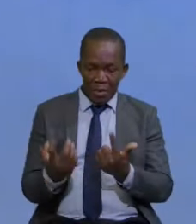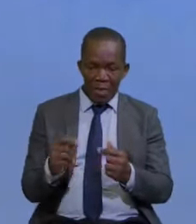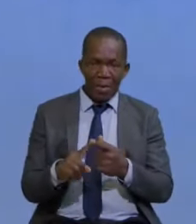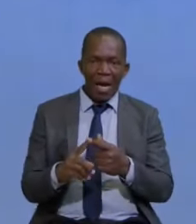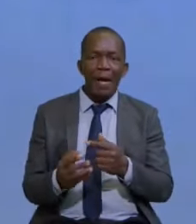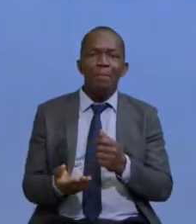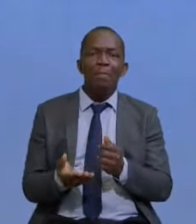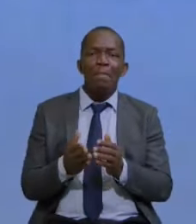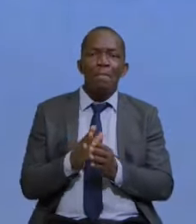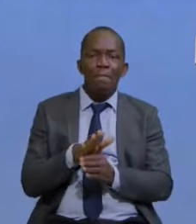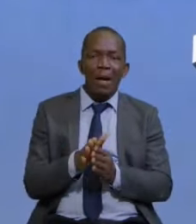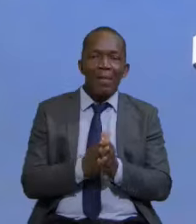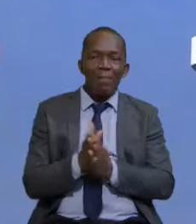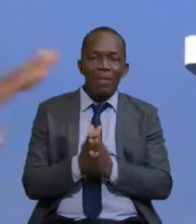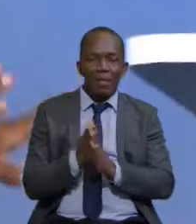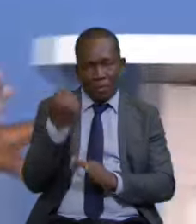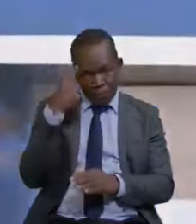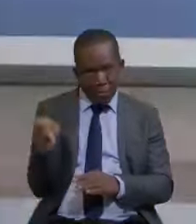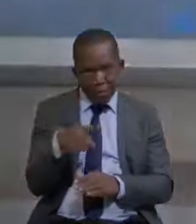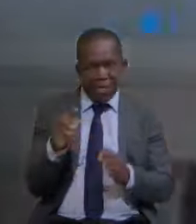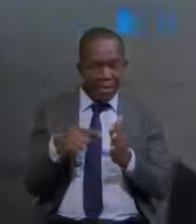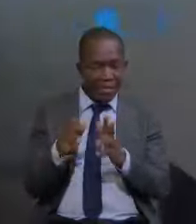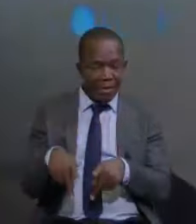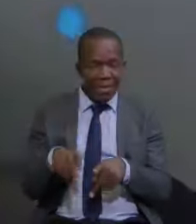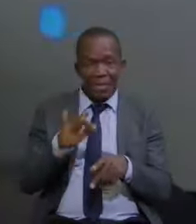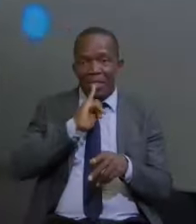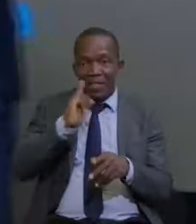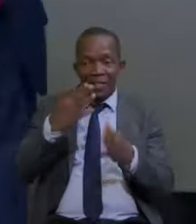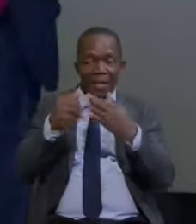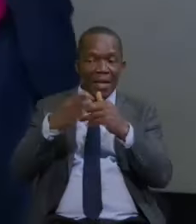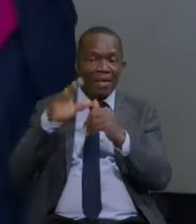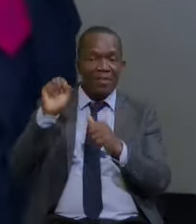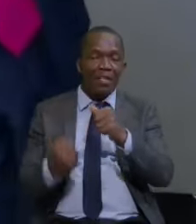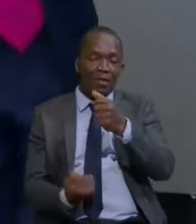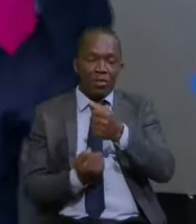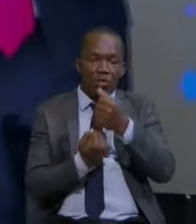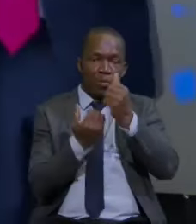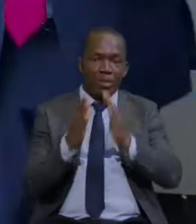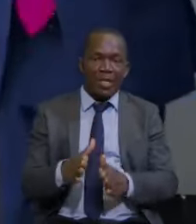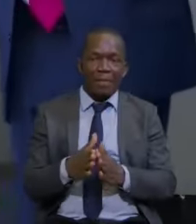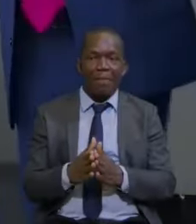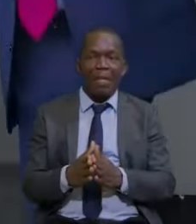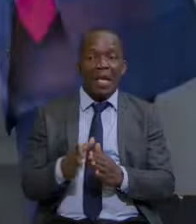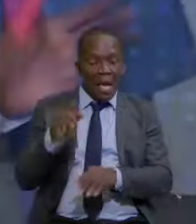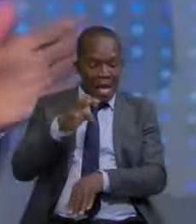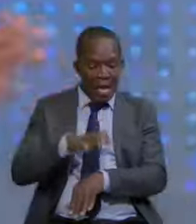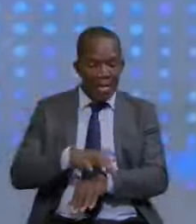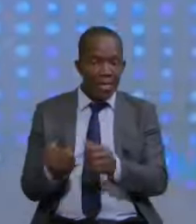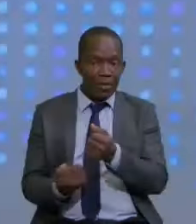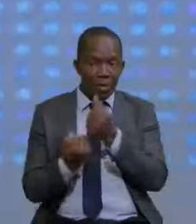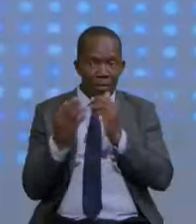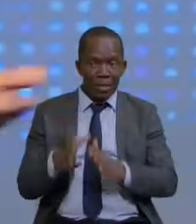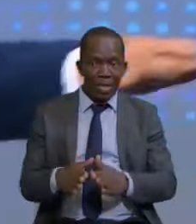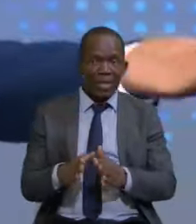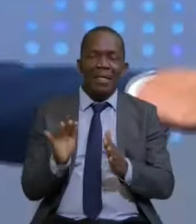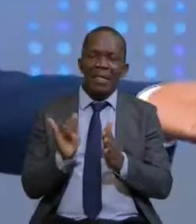heavenly advocate. Earthly advocates can plead for somebody and then they release him. But